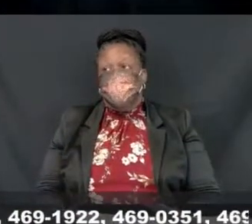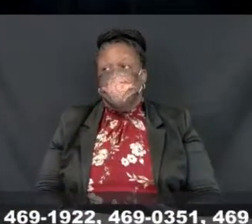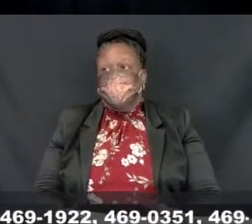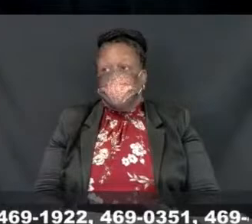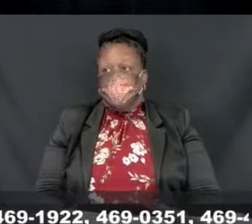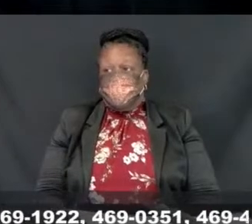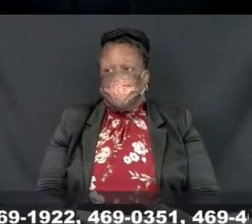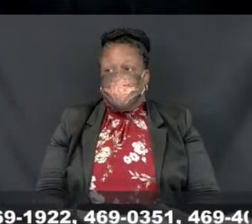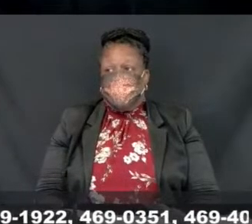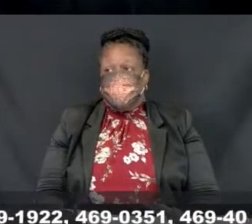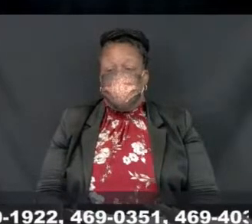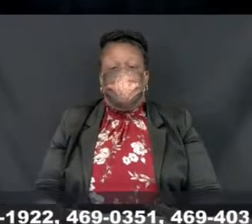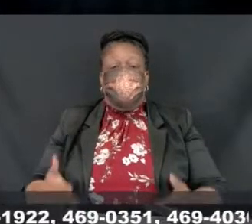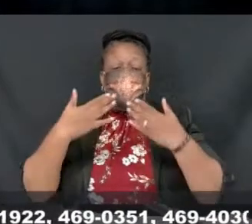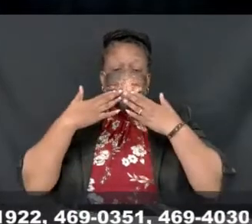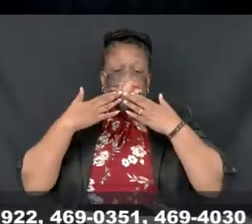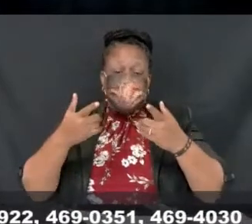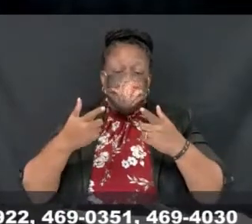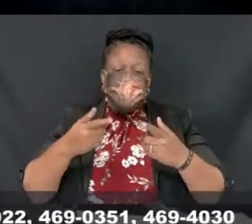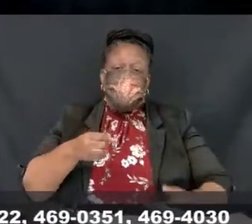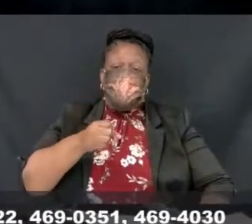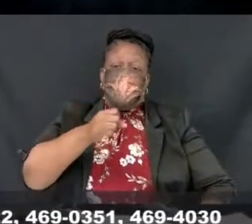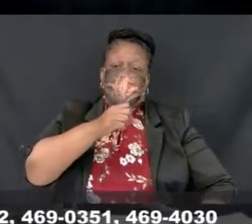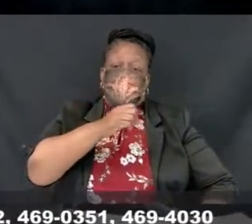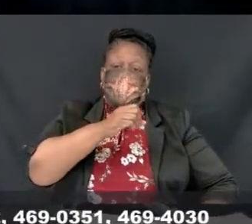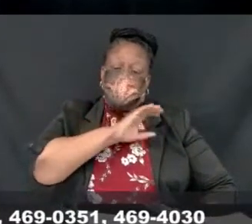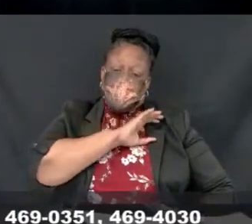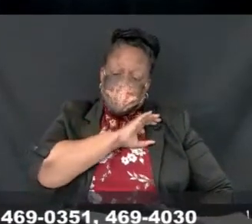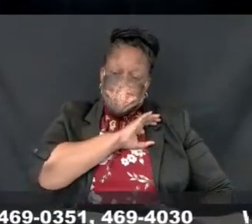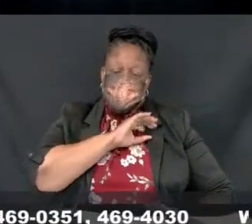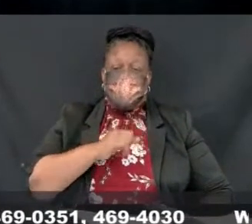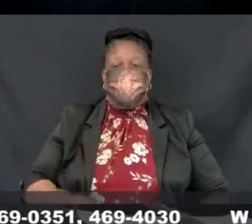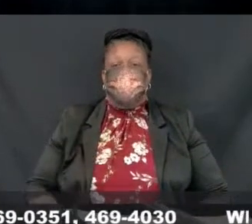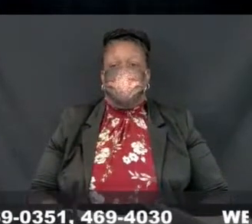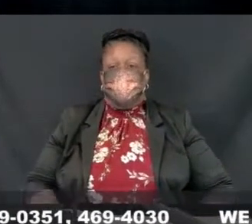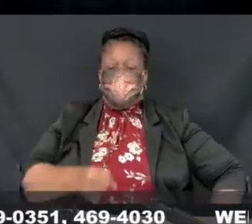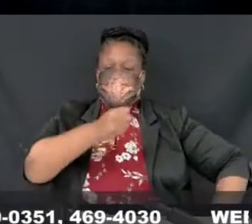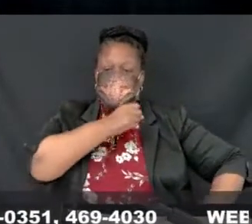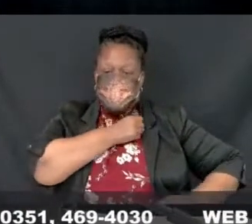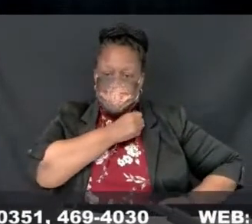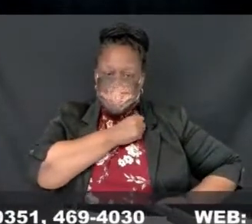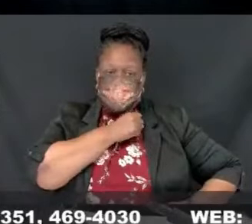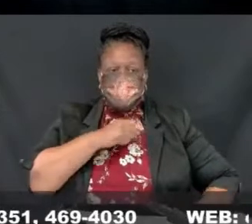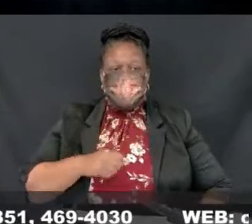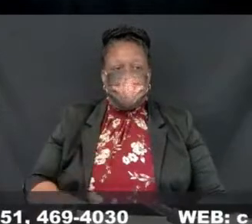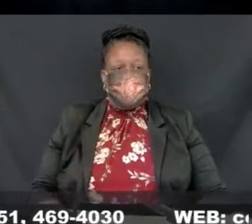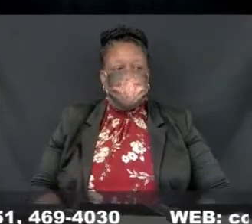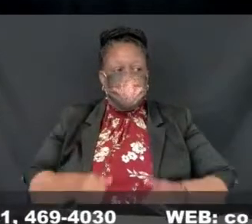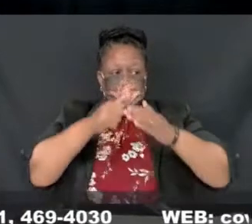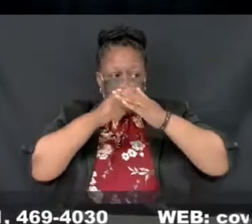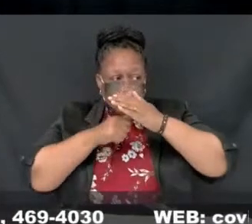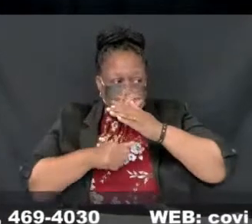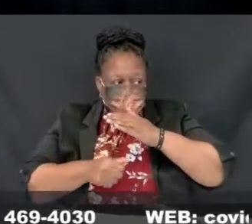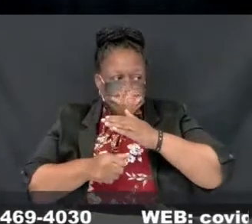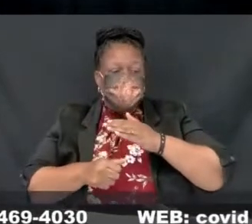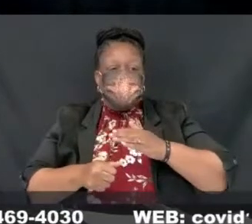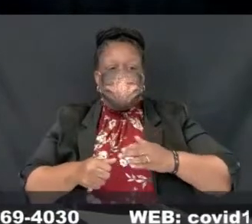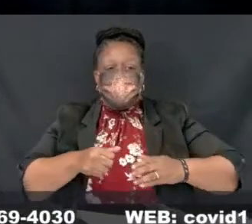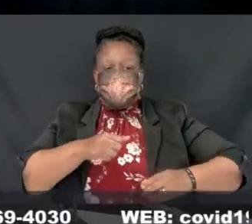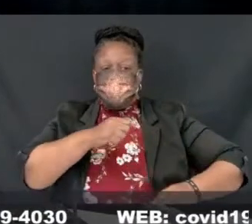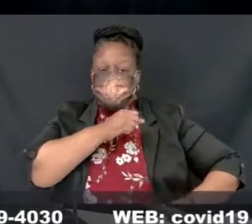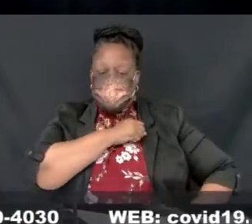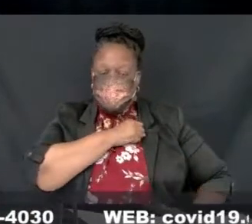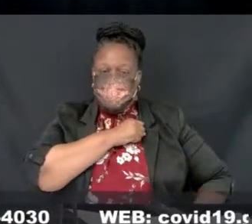also private security. How many of you remember having to pay for private security to make sure you're outside your house and you don't come out,